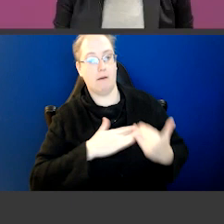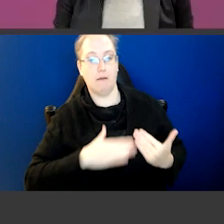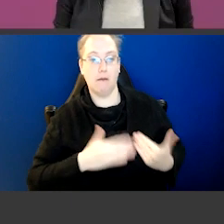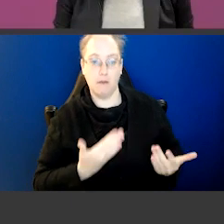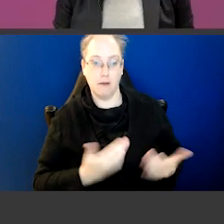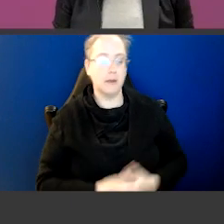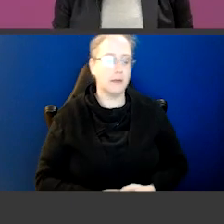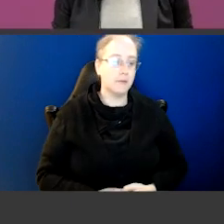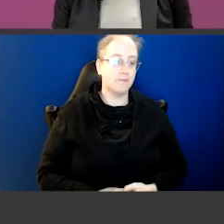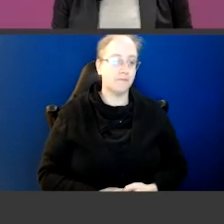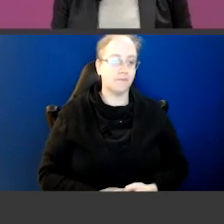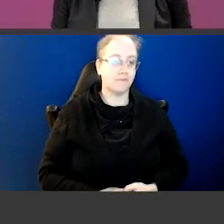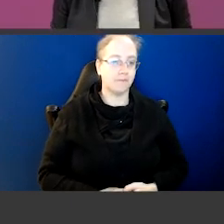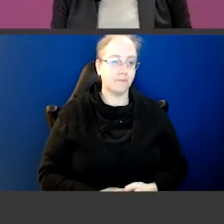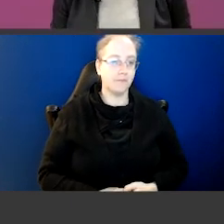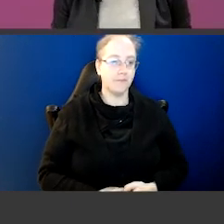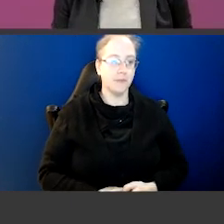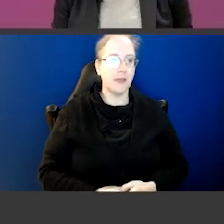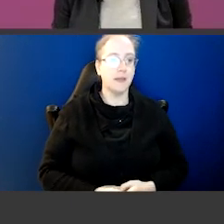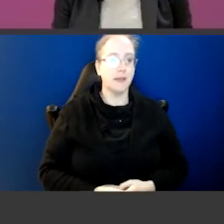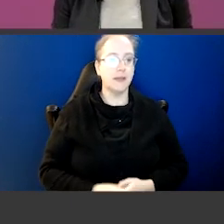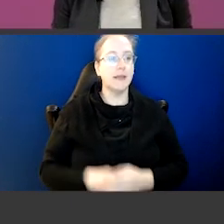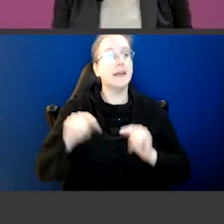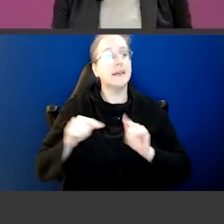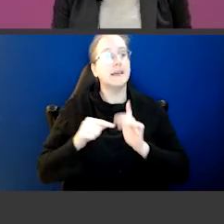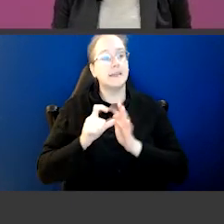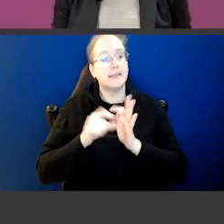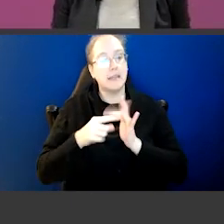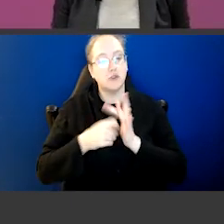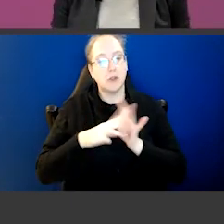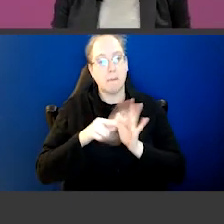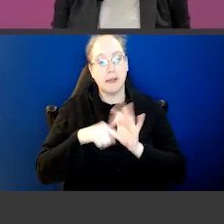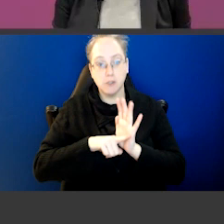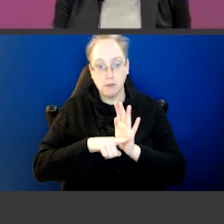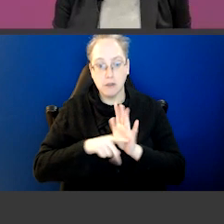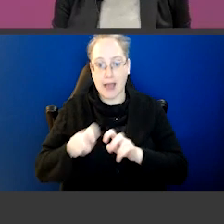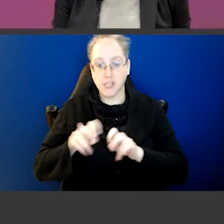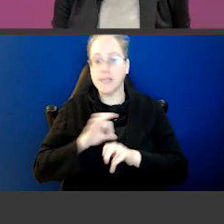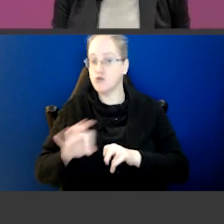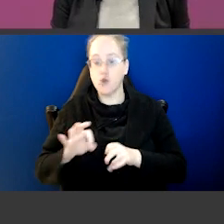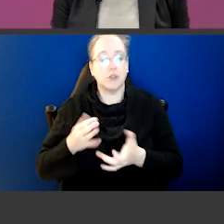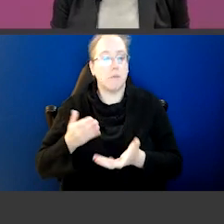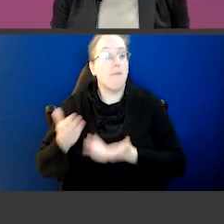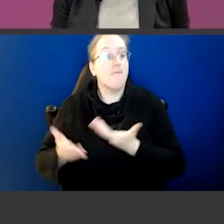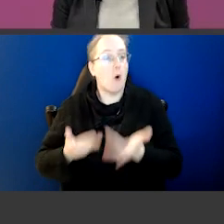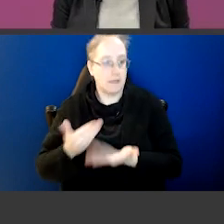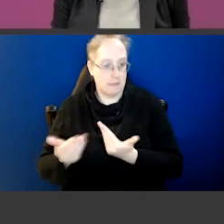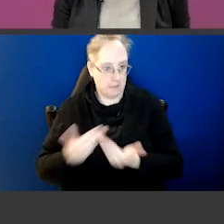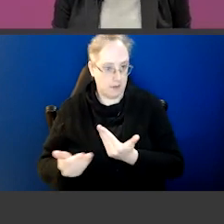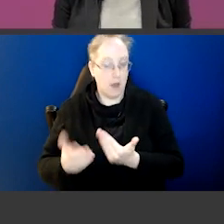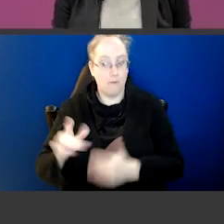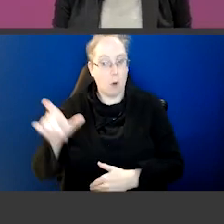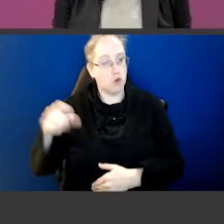Detrimental action is not management action. So for a person to have their performance managed or being asked to attend a type of